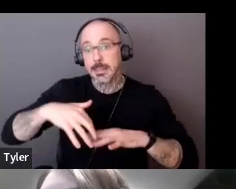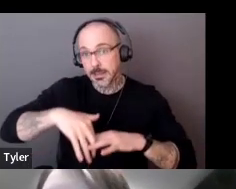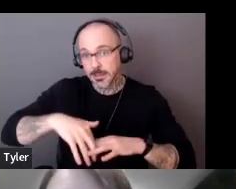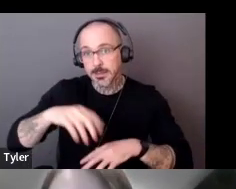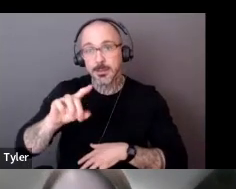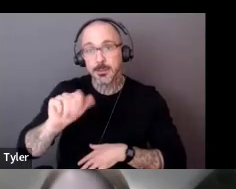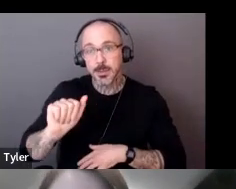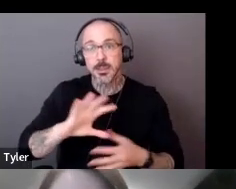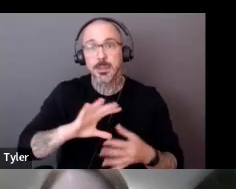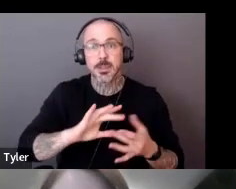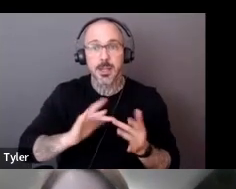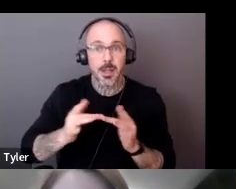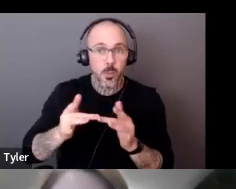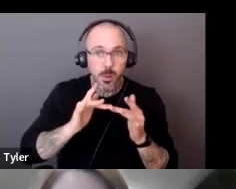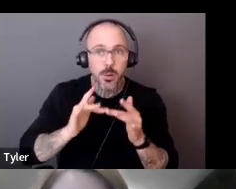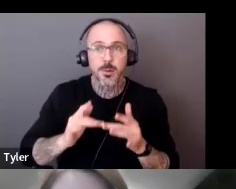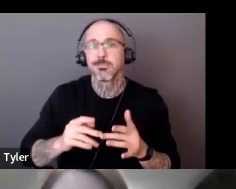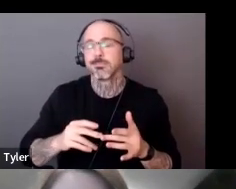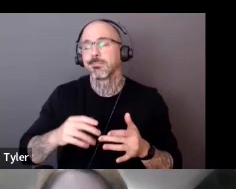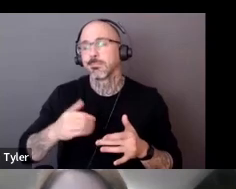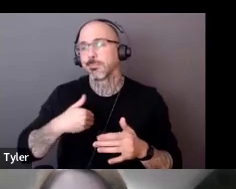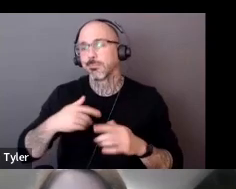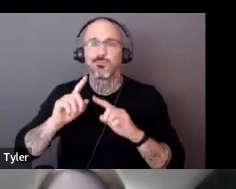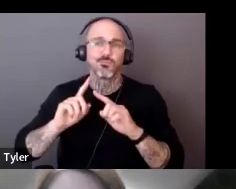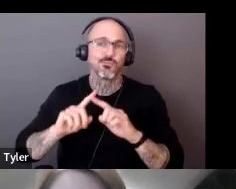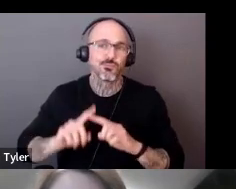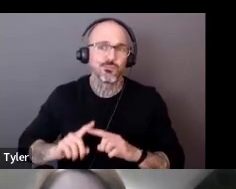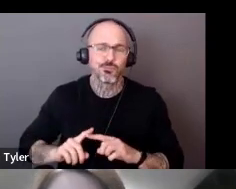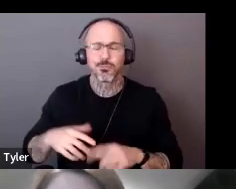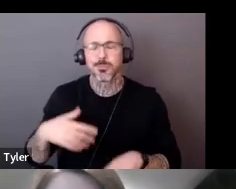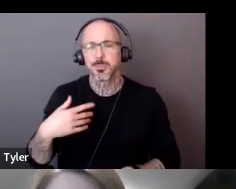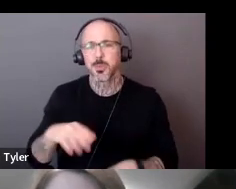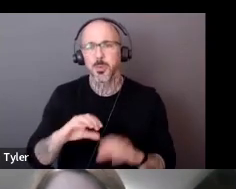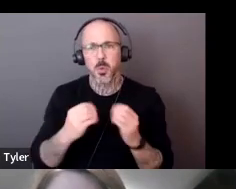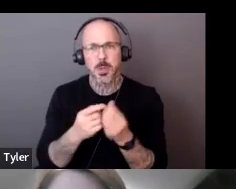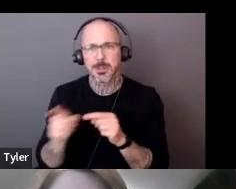Networks and that sort of thing, which is critically important.